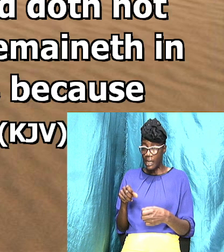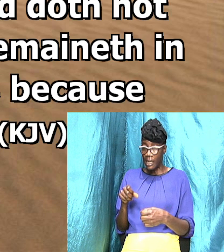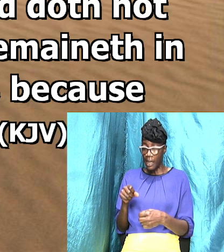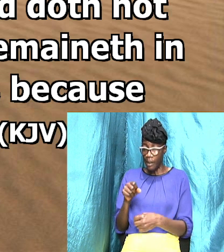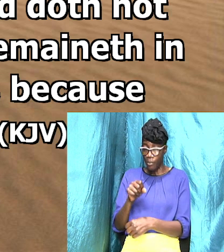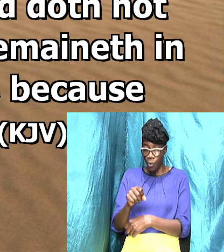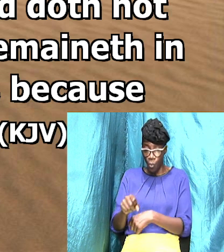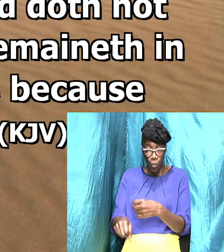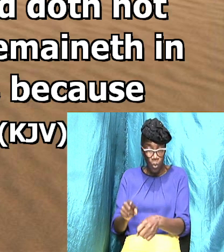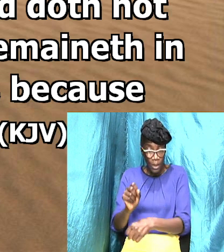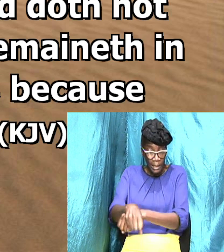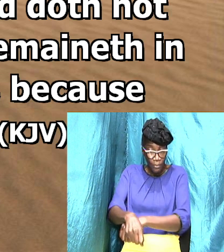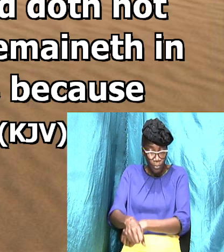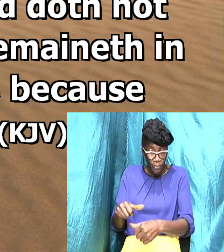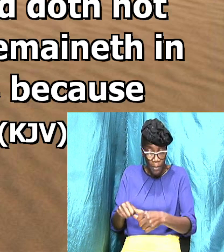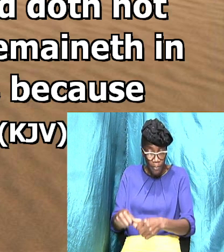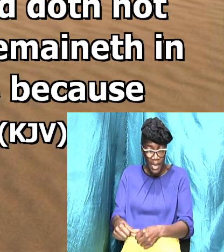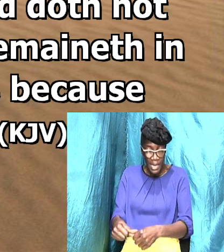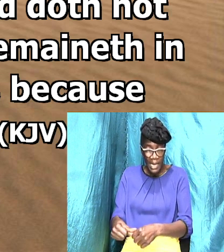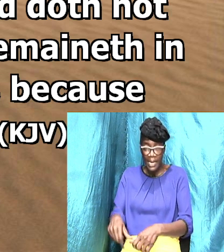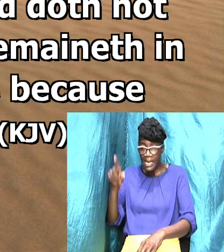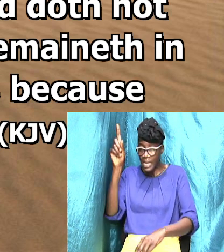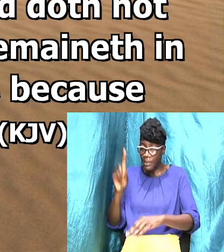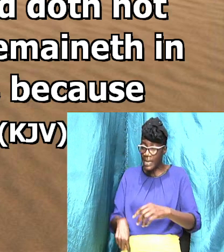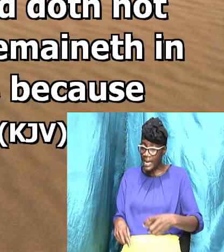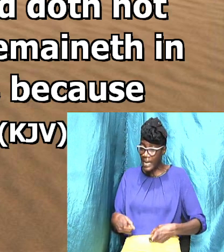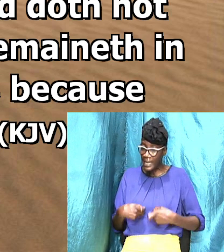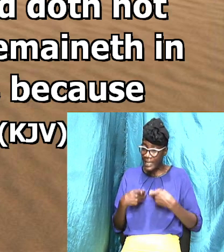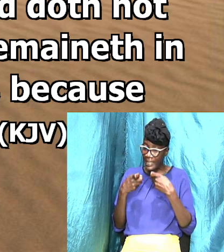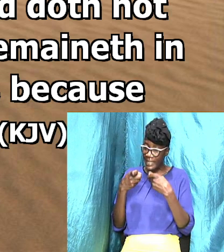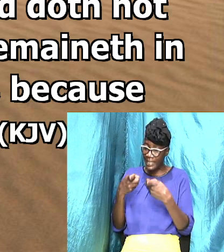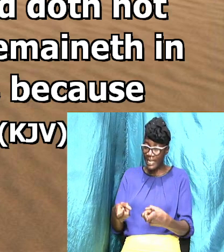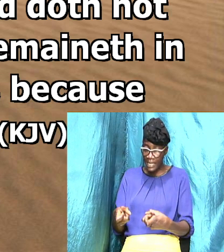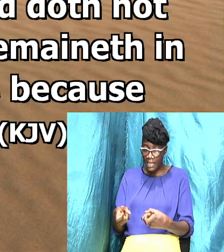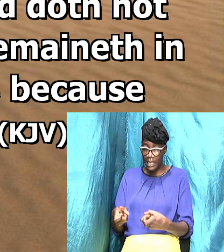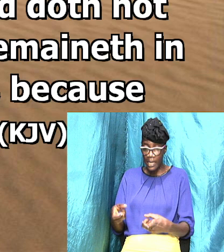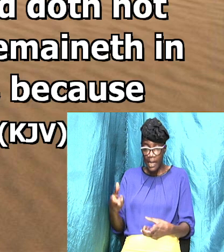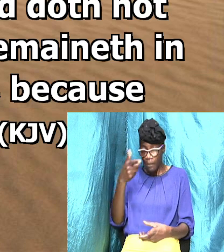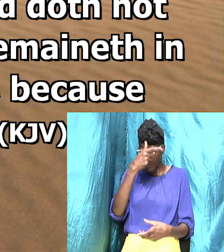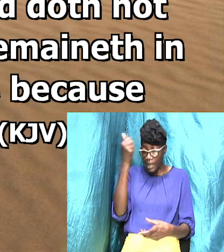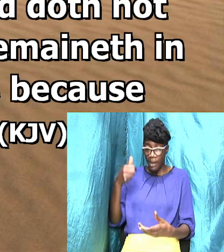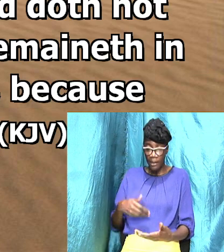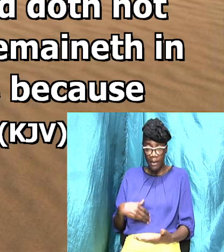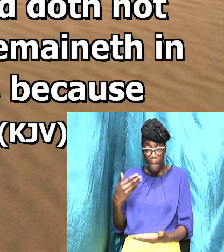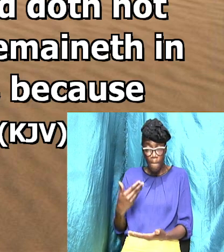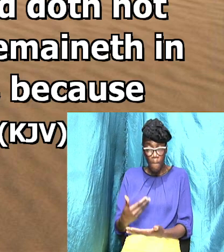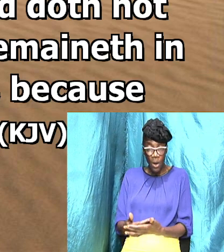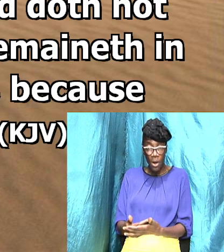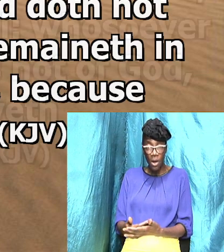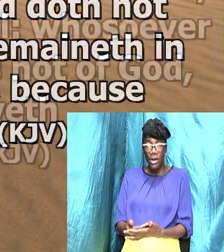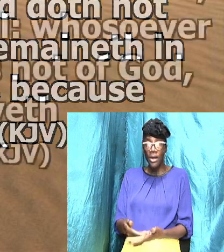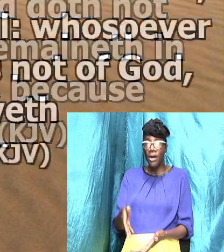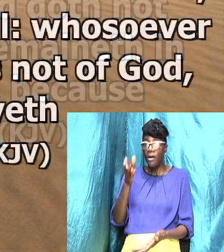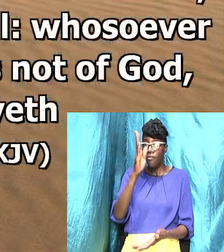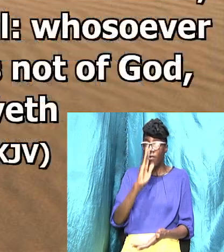him, and he cannot sin, because he is born of God.